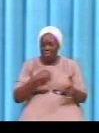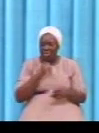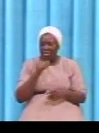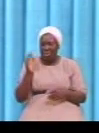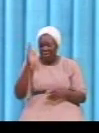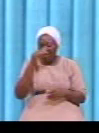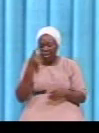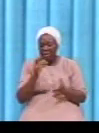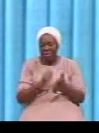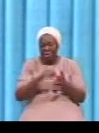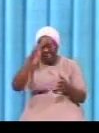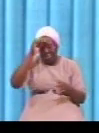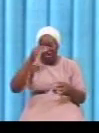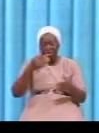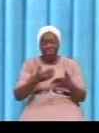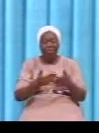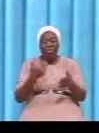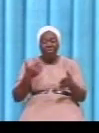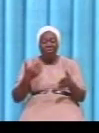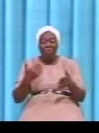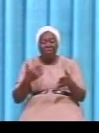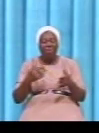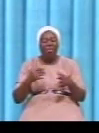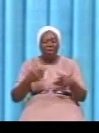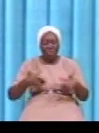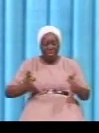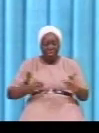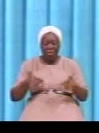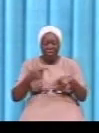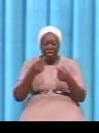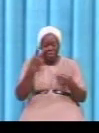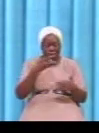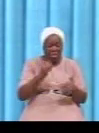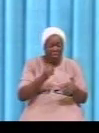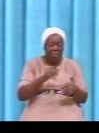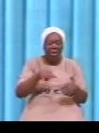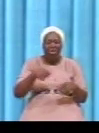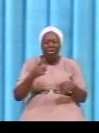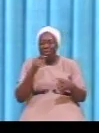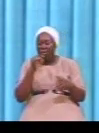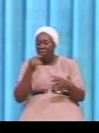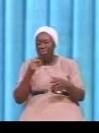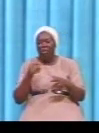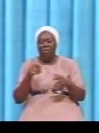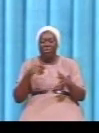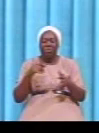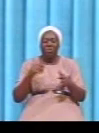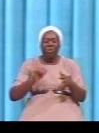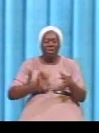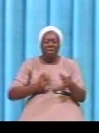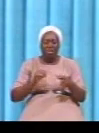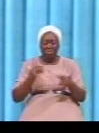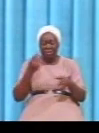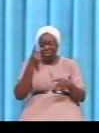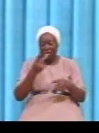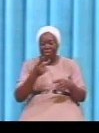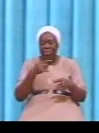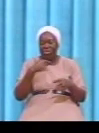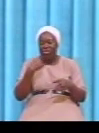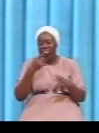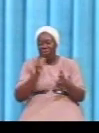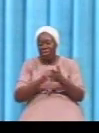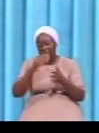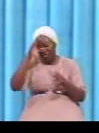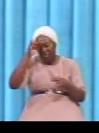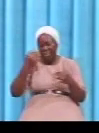mounting pressure on me. If I don't go, it will not be fair. But there's only one purpose to be here. Encounter. I